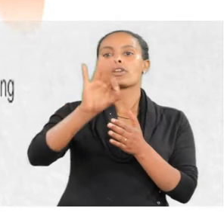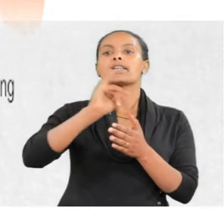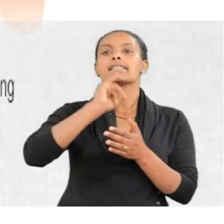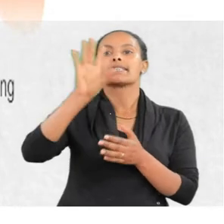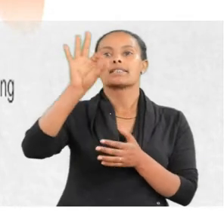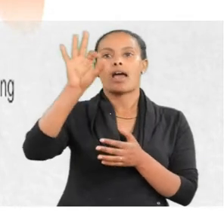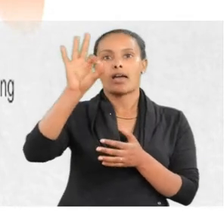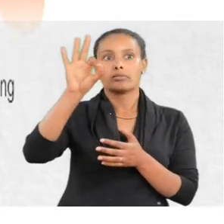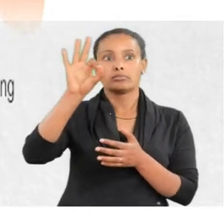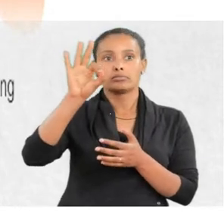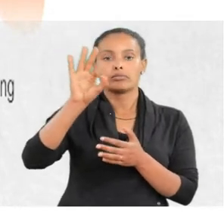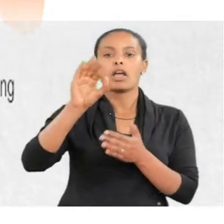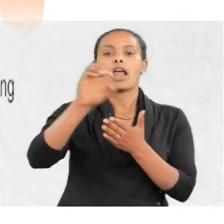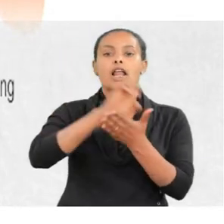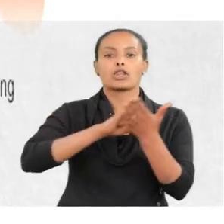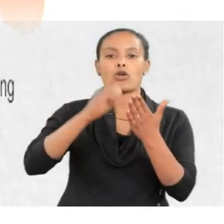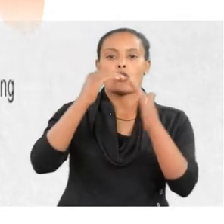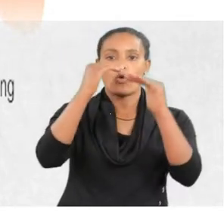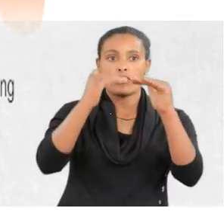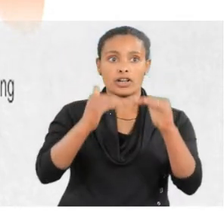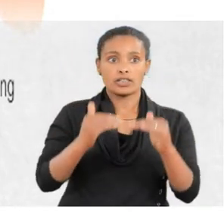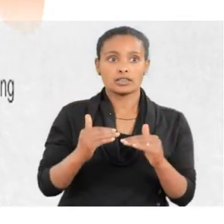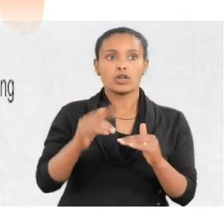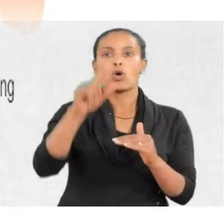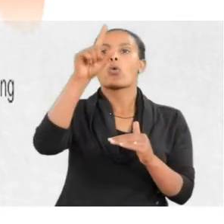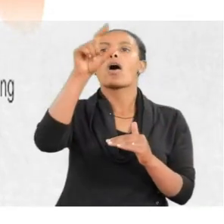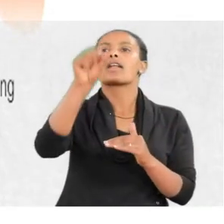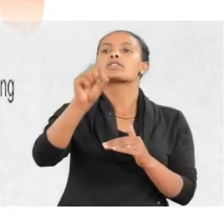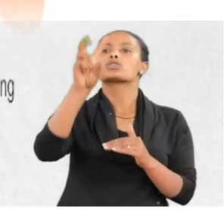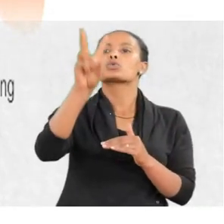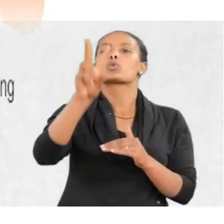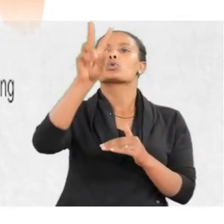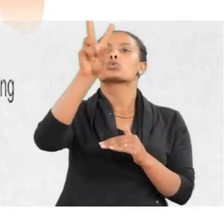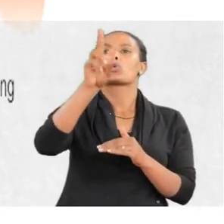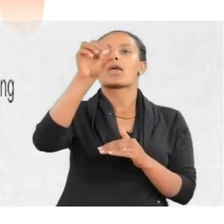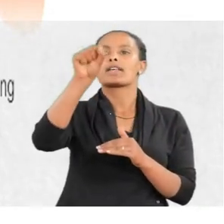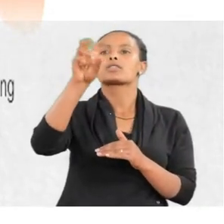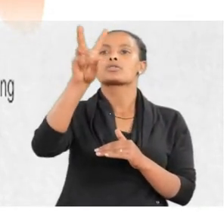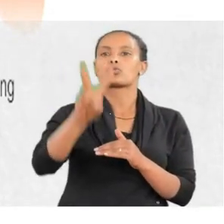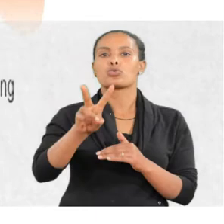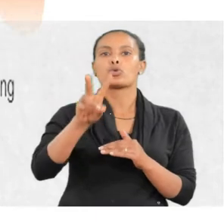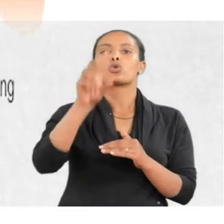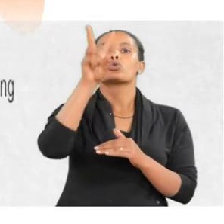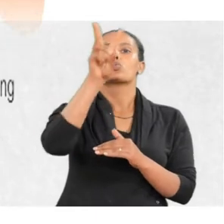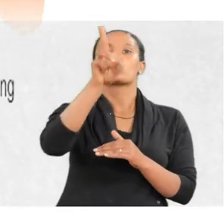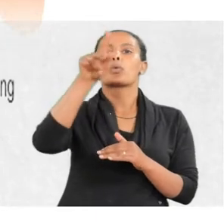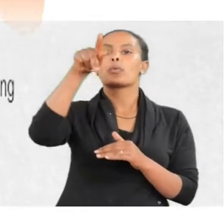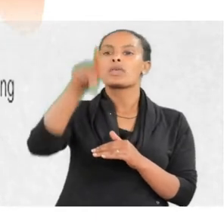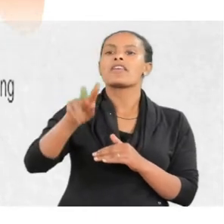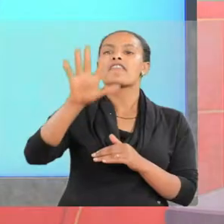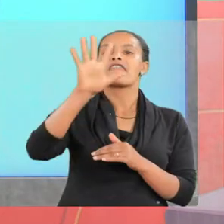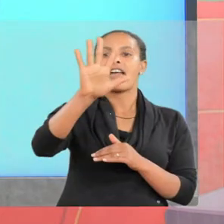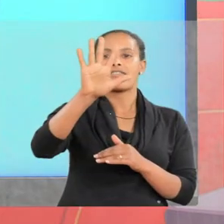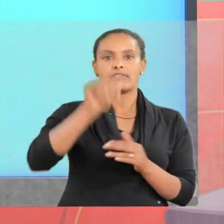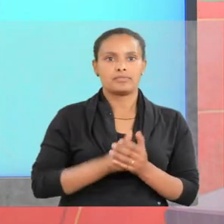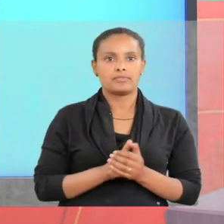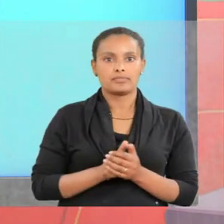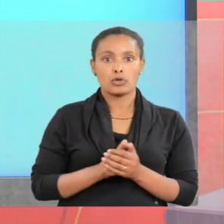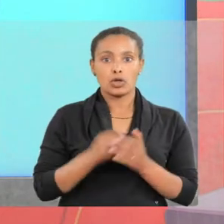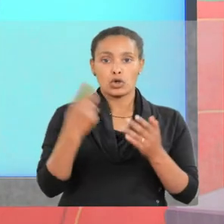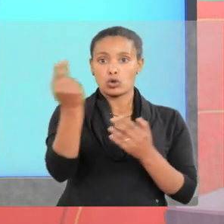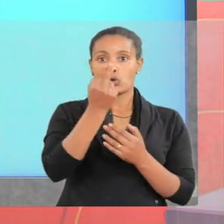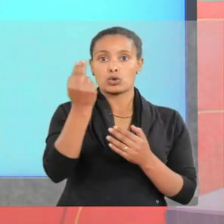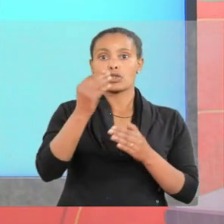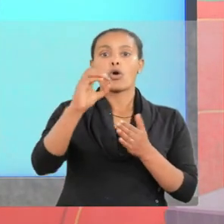9. Its electronic configuration is 1s2, 2s2, 2p5.